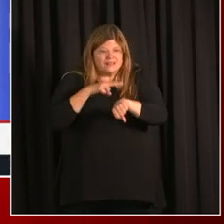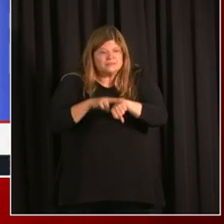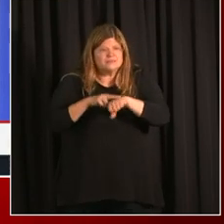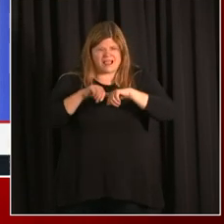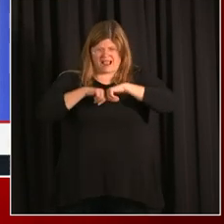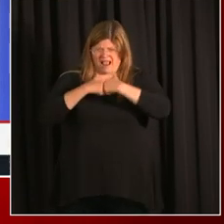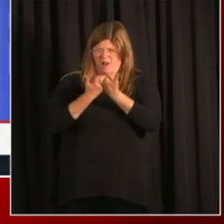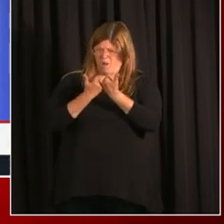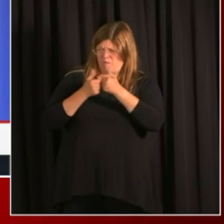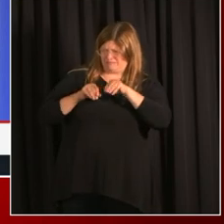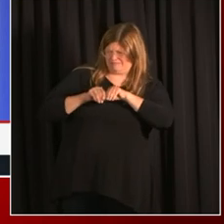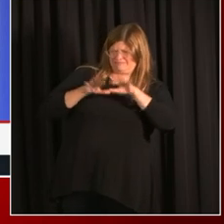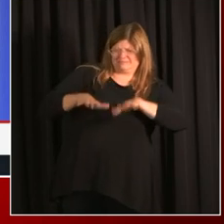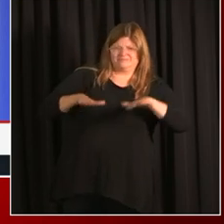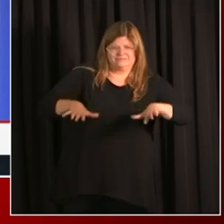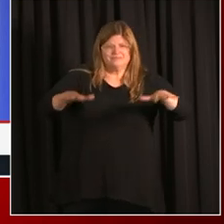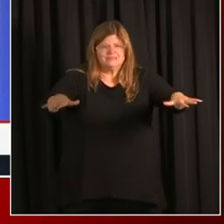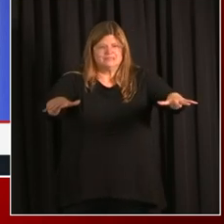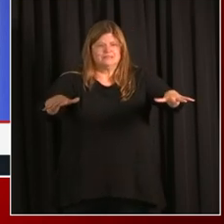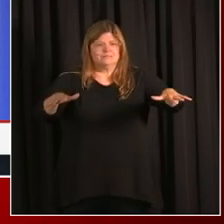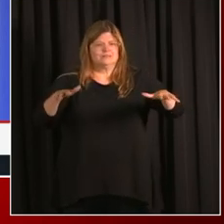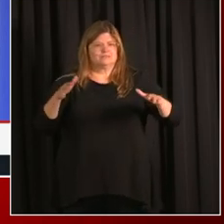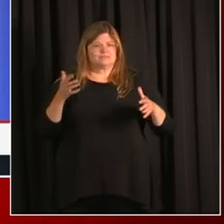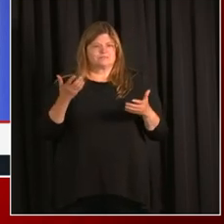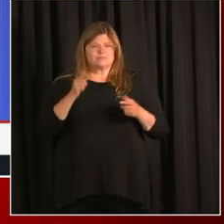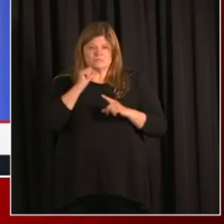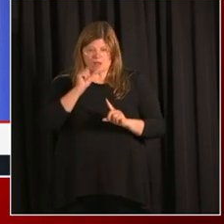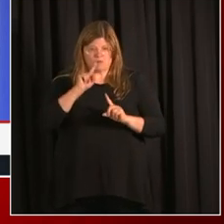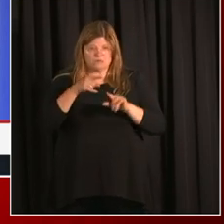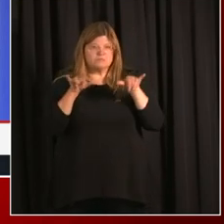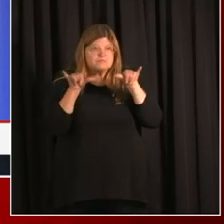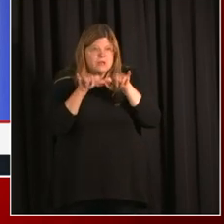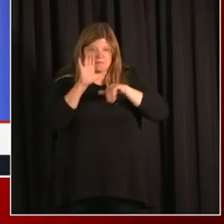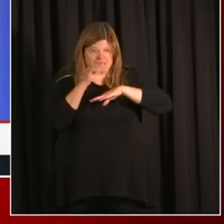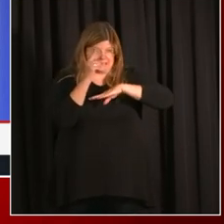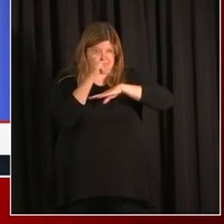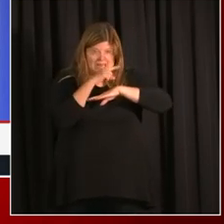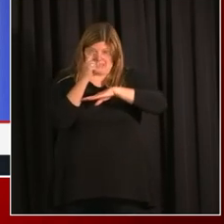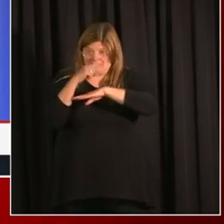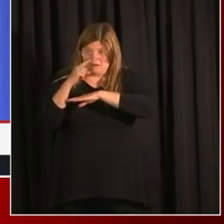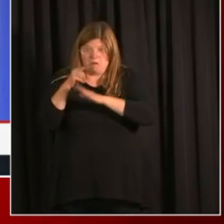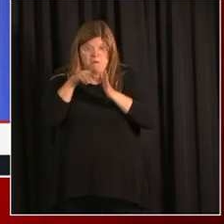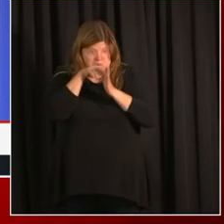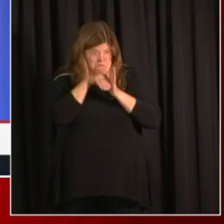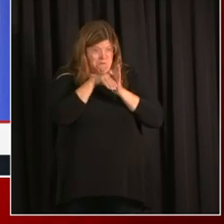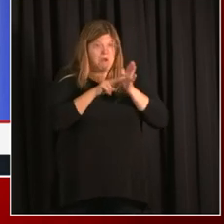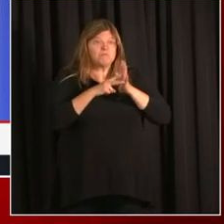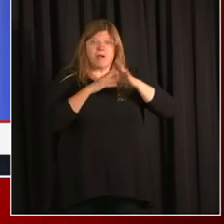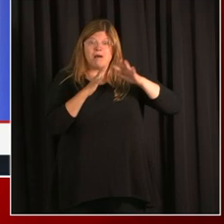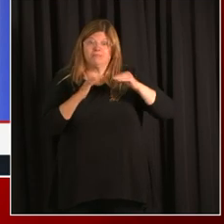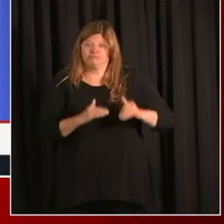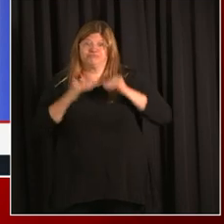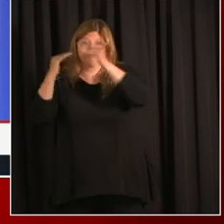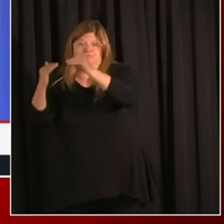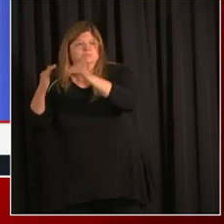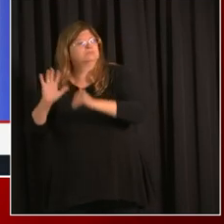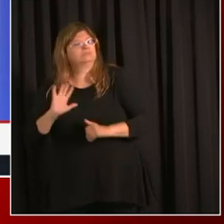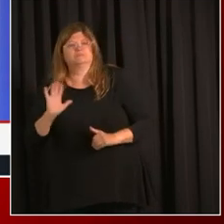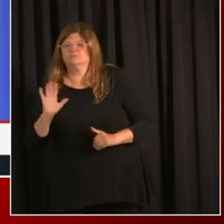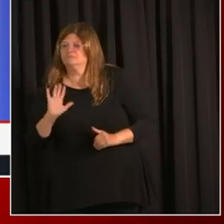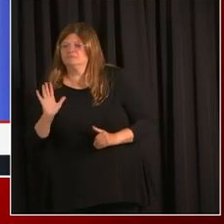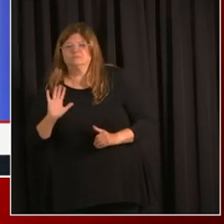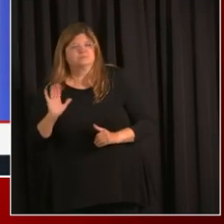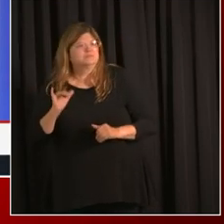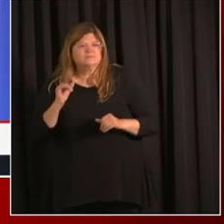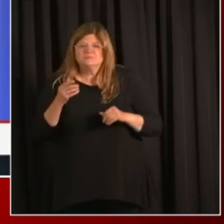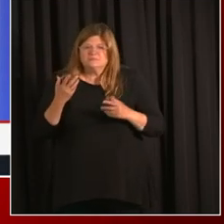that we have, and community spread is not only measured by days of decline, it's also about how much virus is circulating